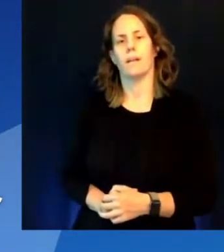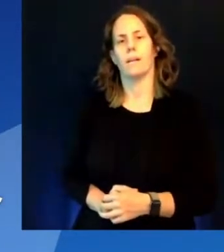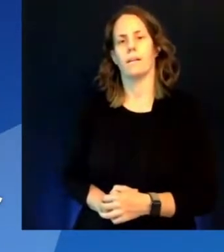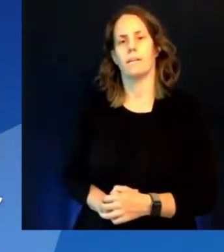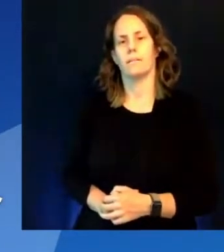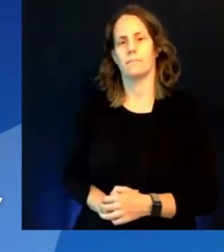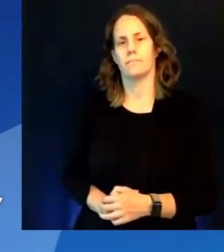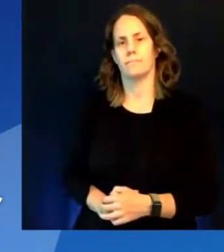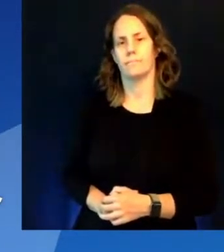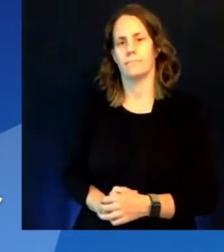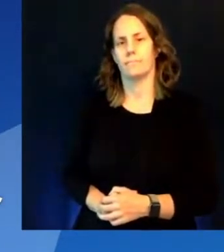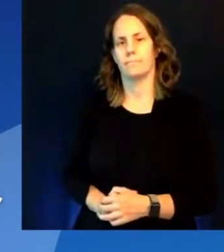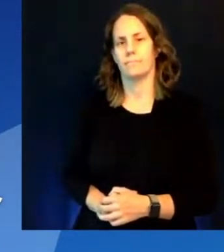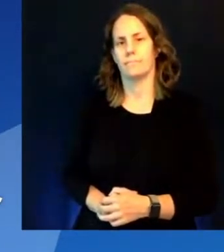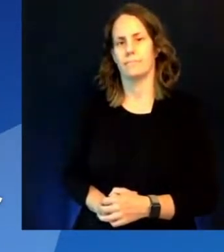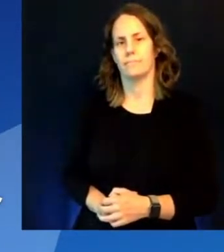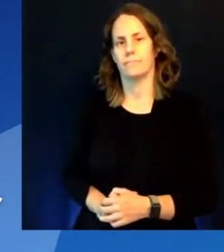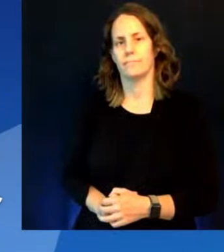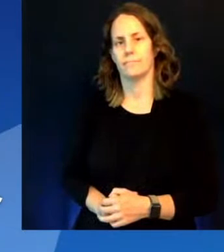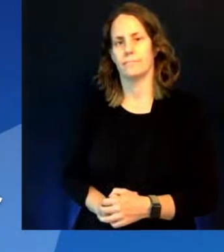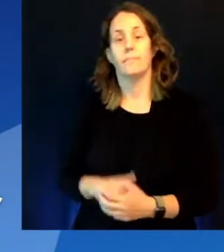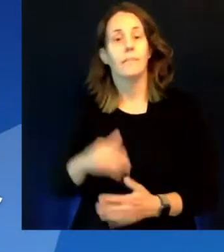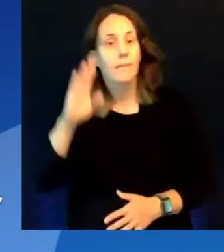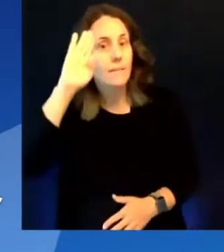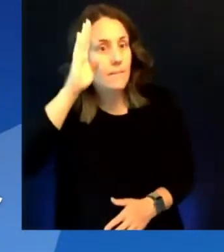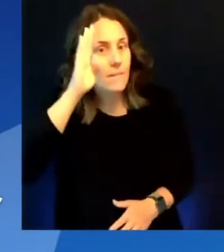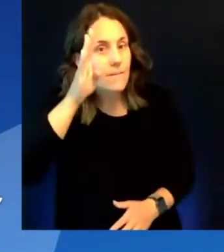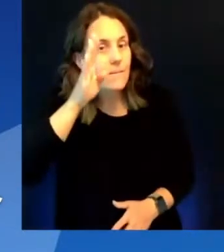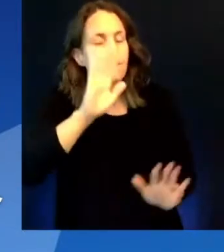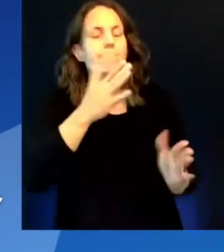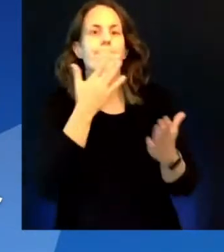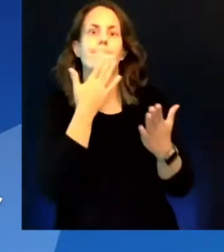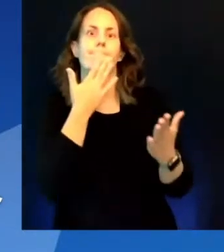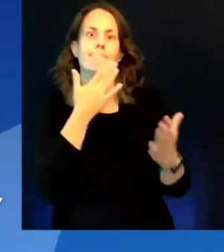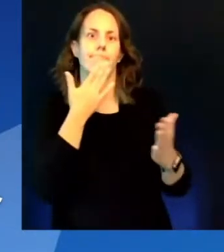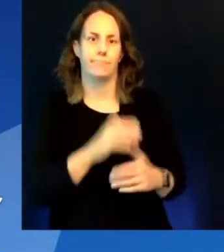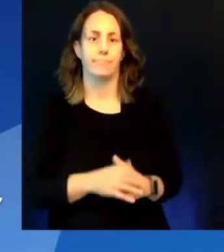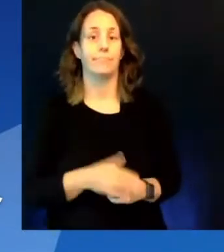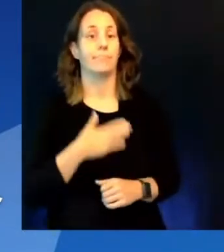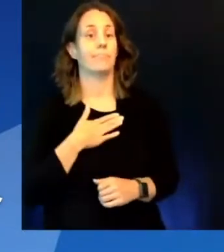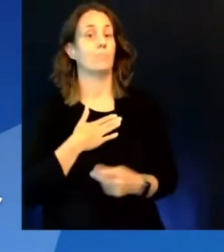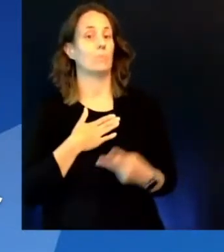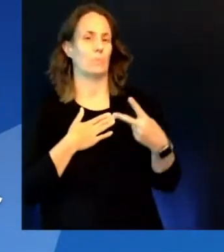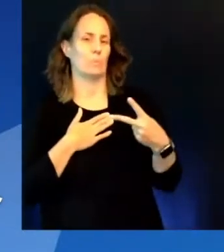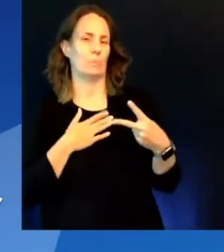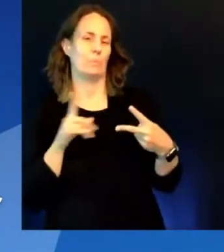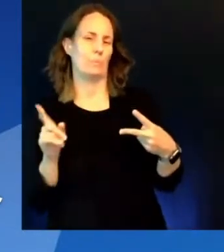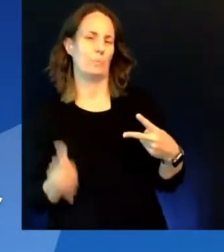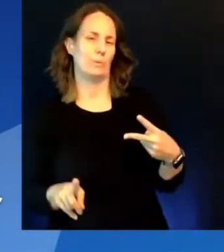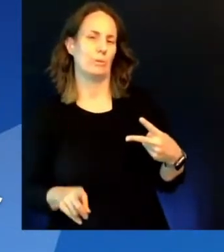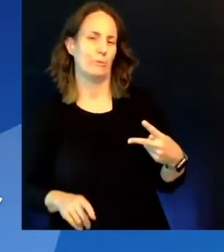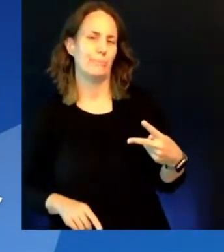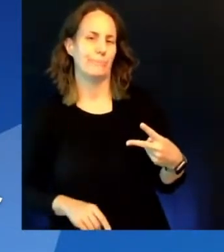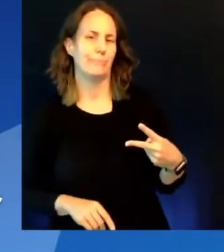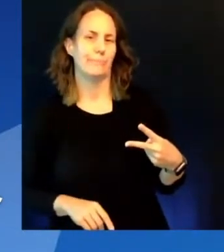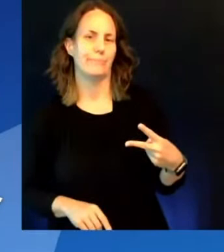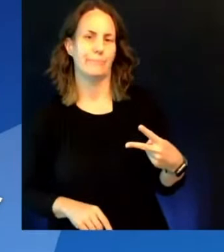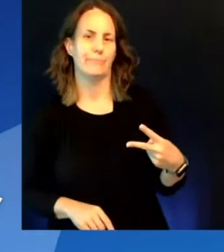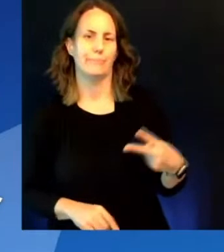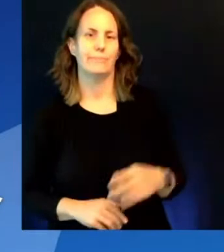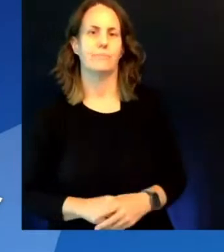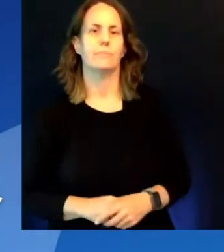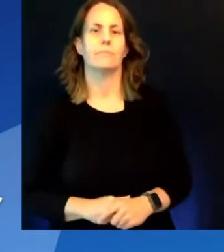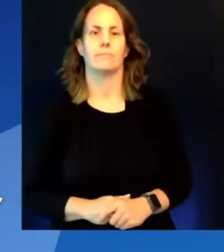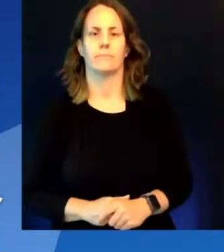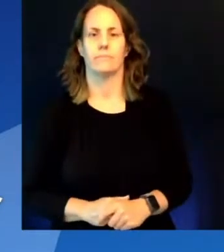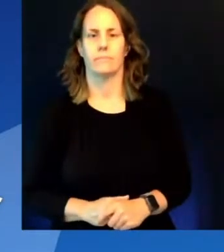Hi, Danielle here. I have a two-part question for you. I'm wondering if you can tell me whether you expect case rates to